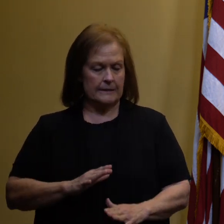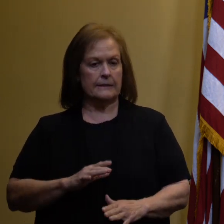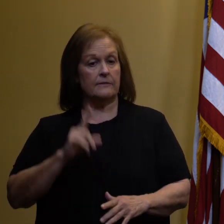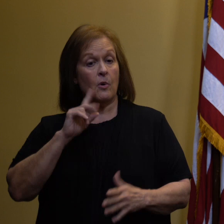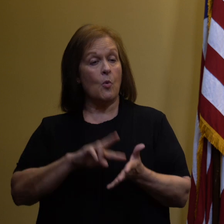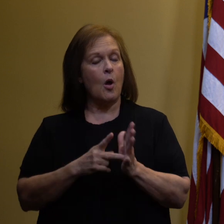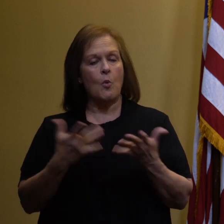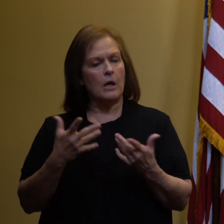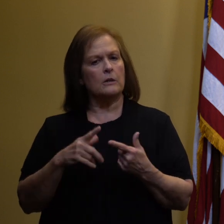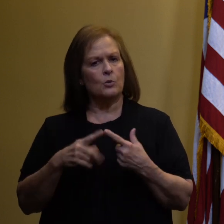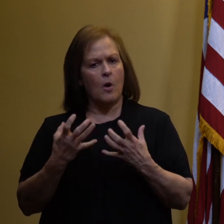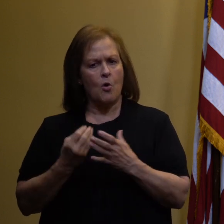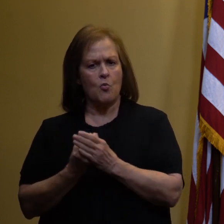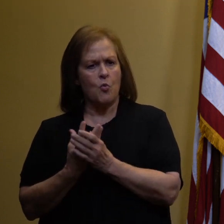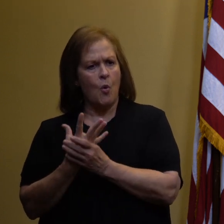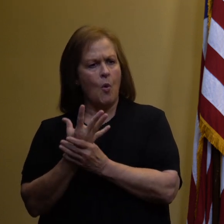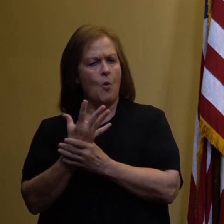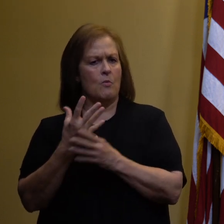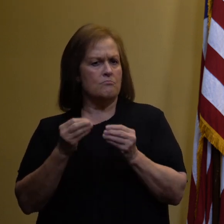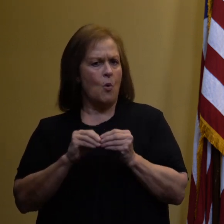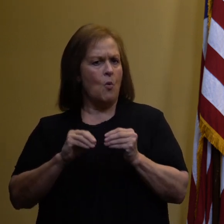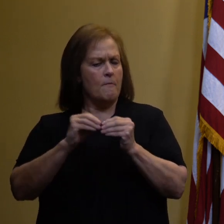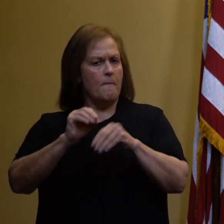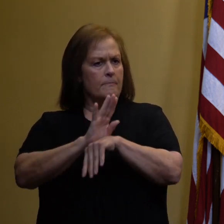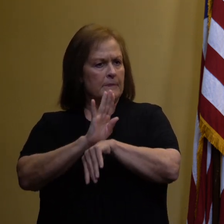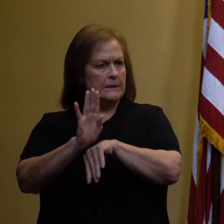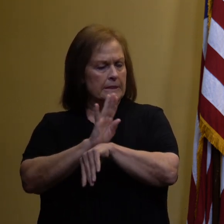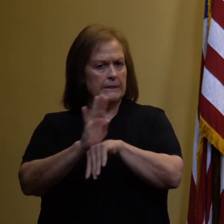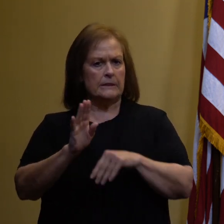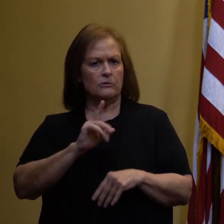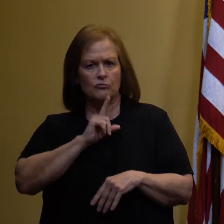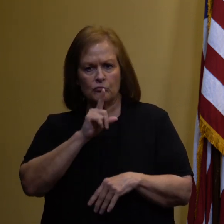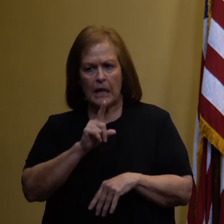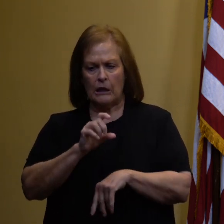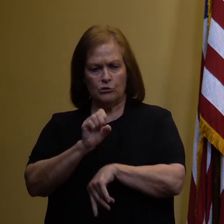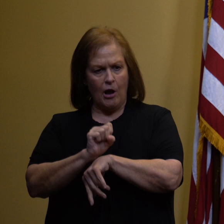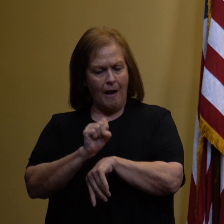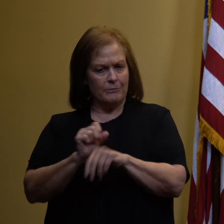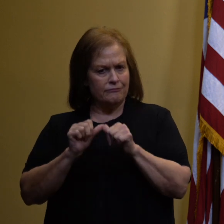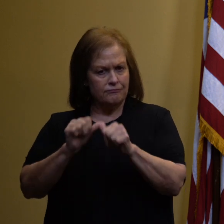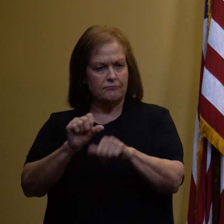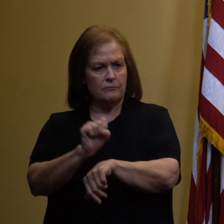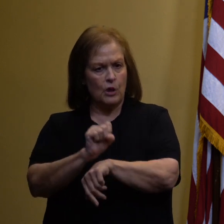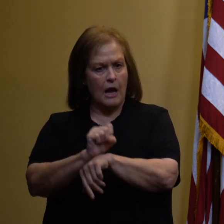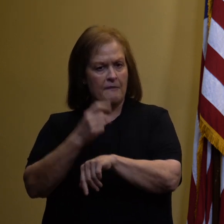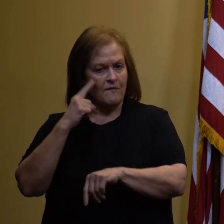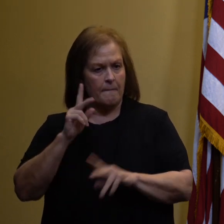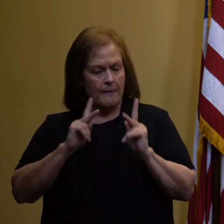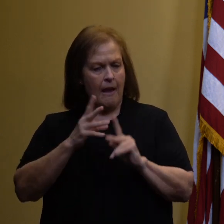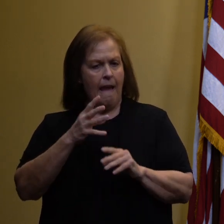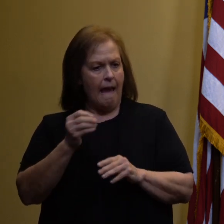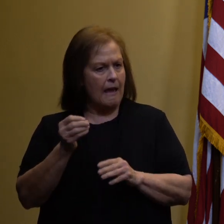to grow their pipeline, grow real jobs, sustainable jobs, and